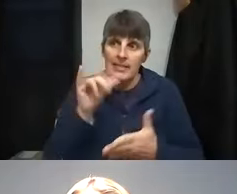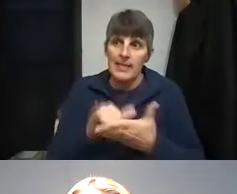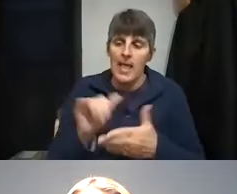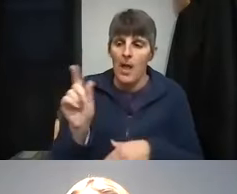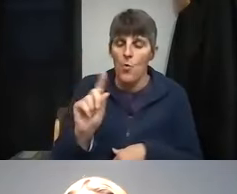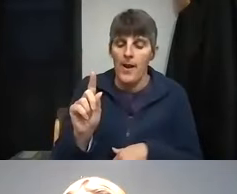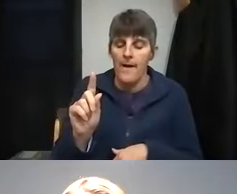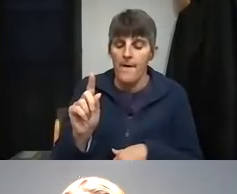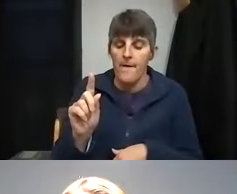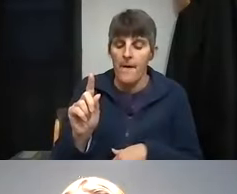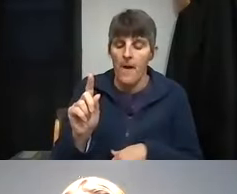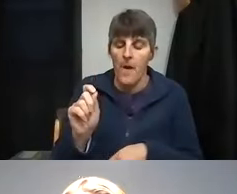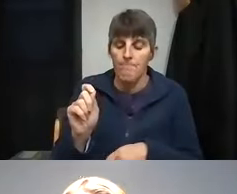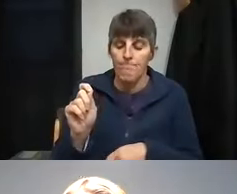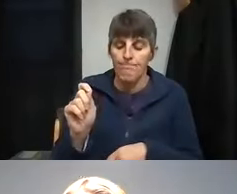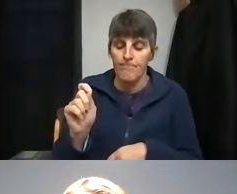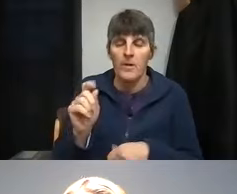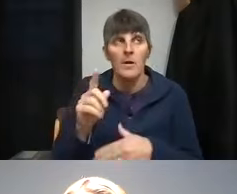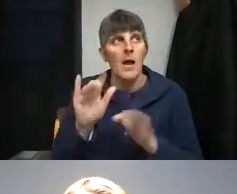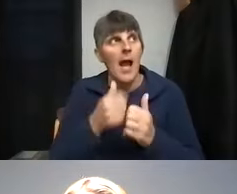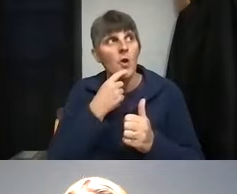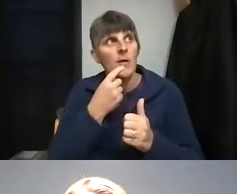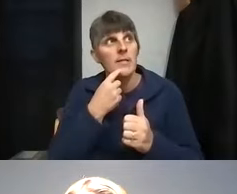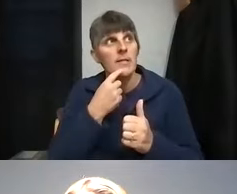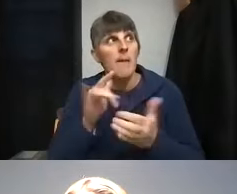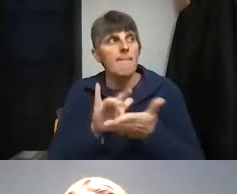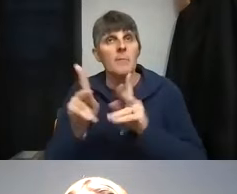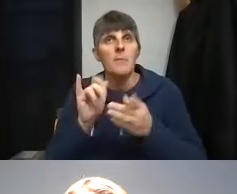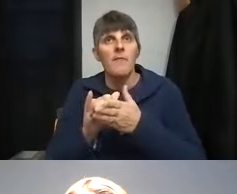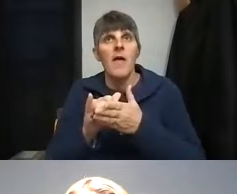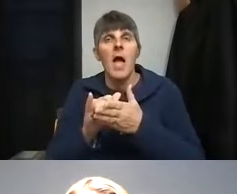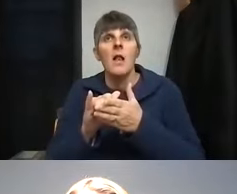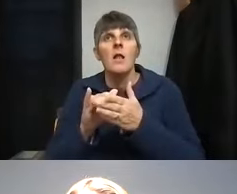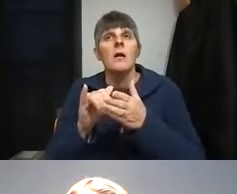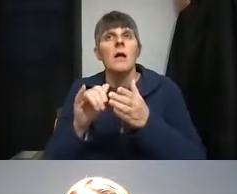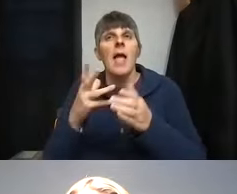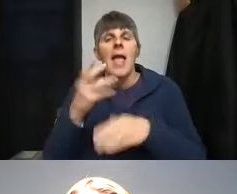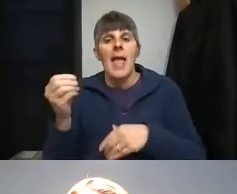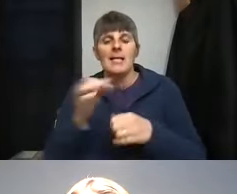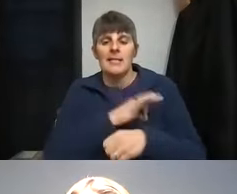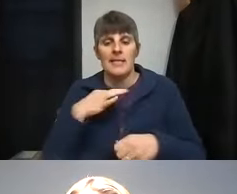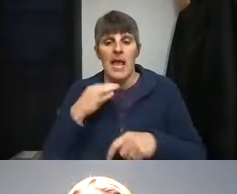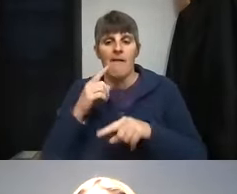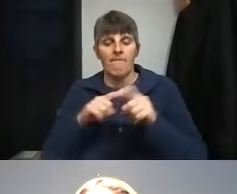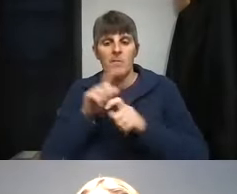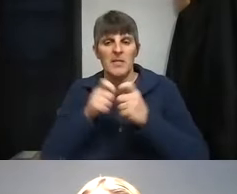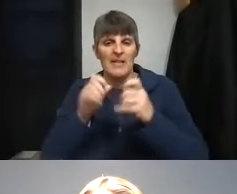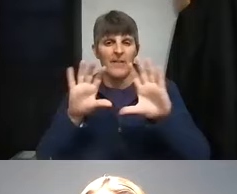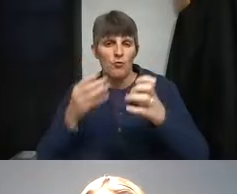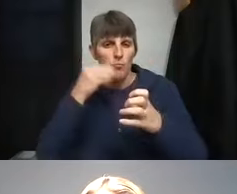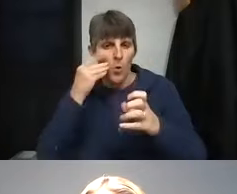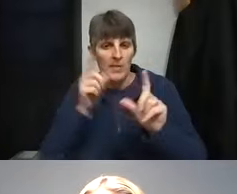where, what do you want to say, medical people that come with them, staff come with them from certain groups' homes, and